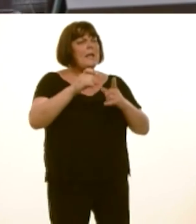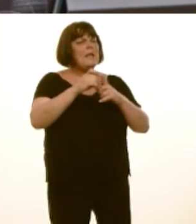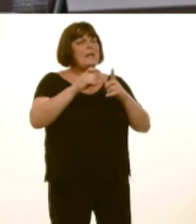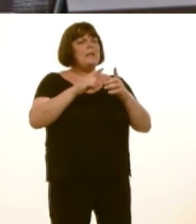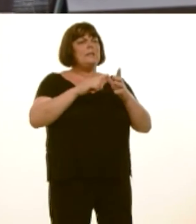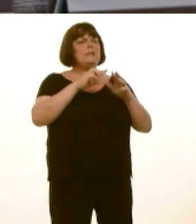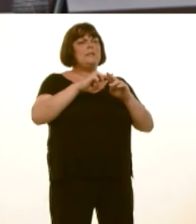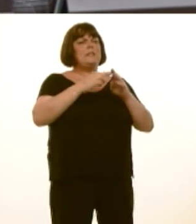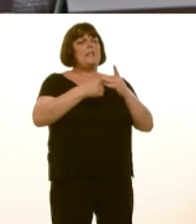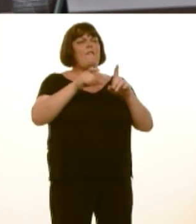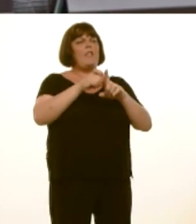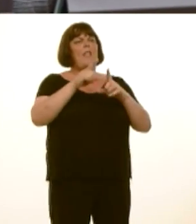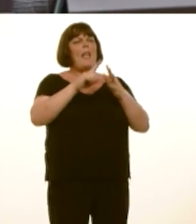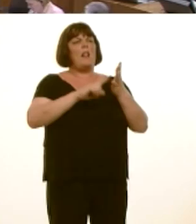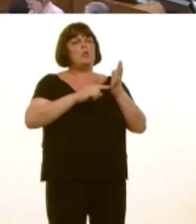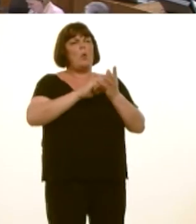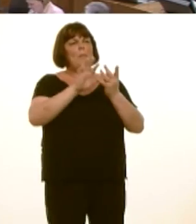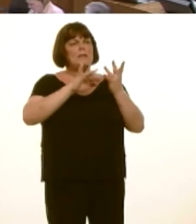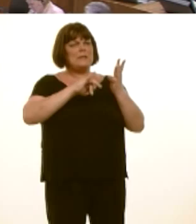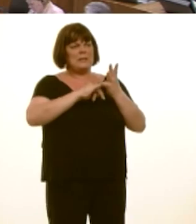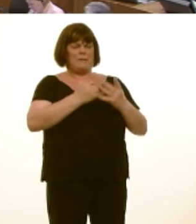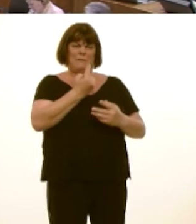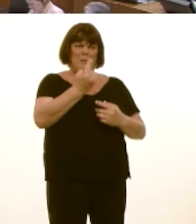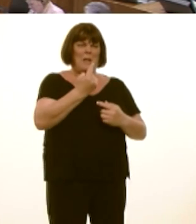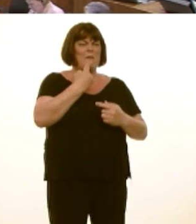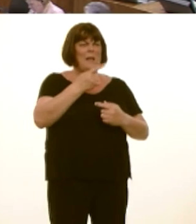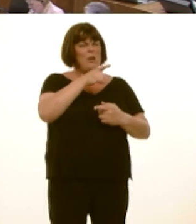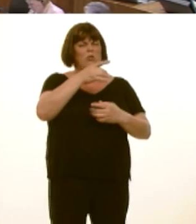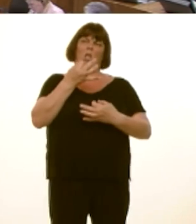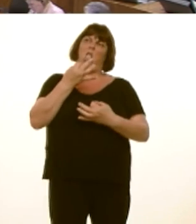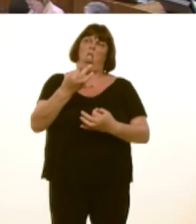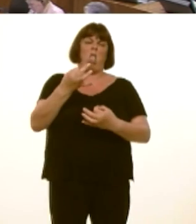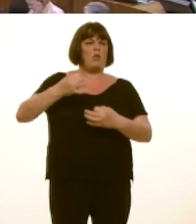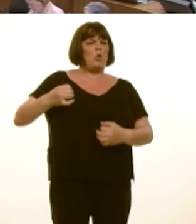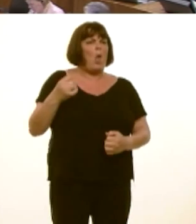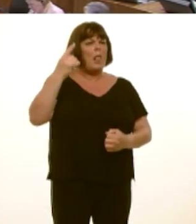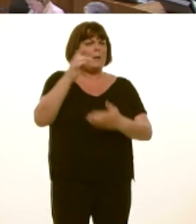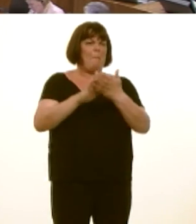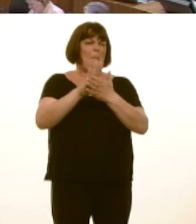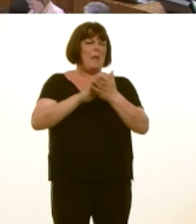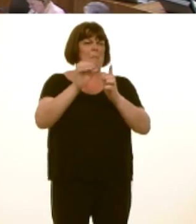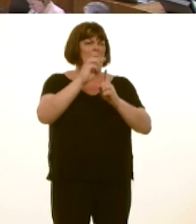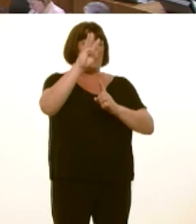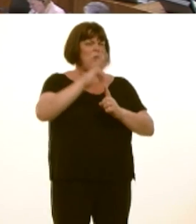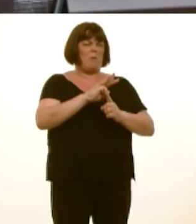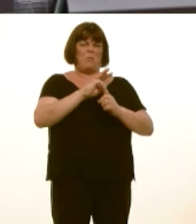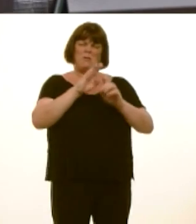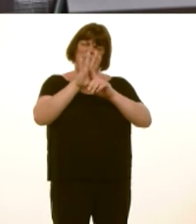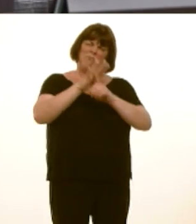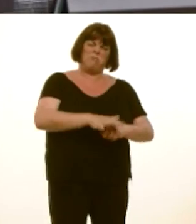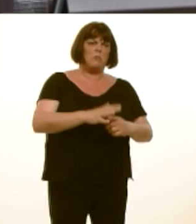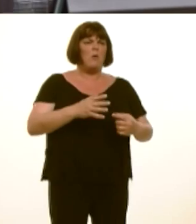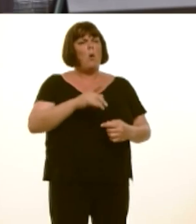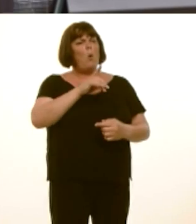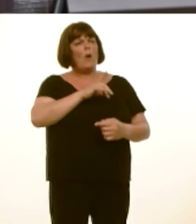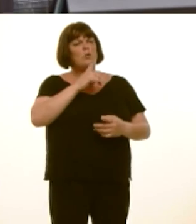own benches, who said last week that the obsession with Scotland was costing her party? Why doesn't she just for once make the point